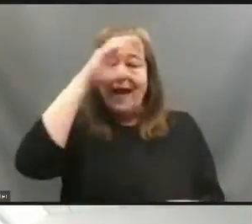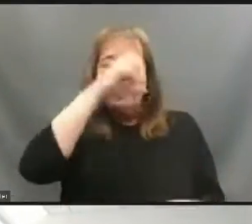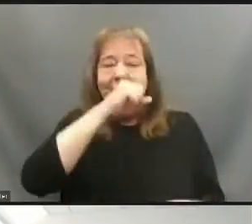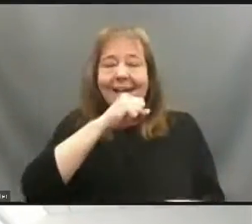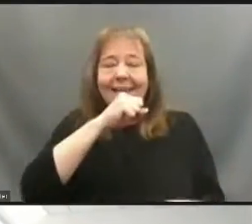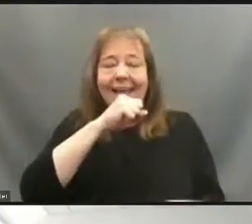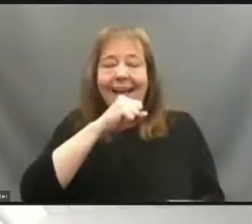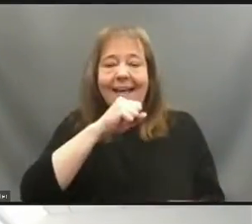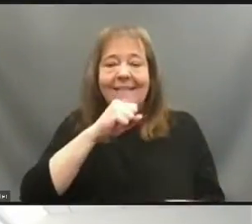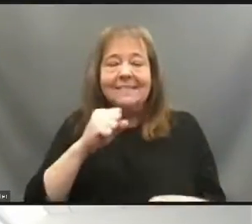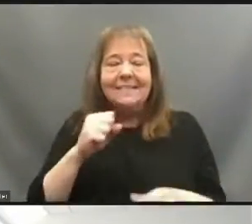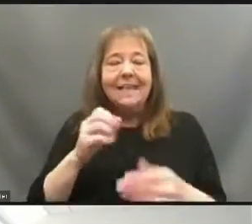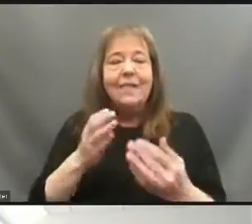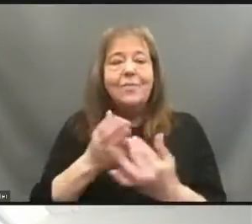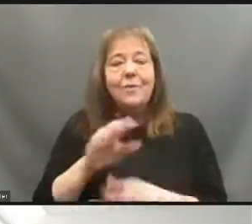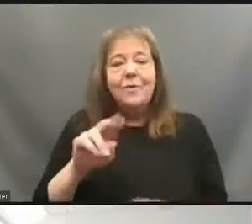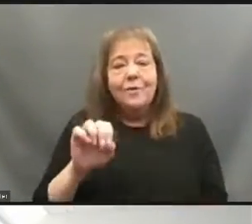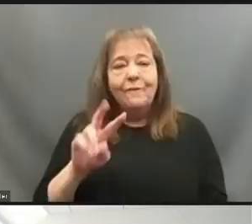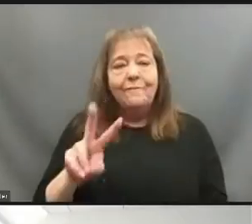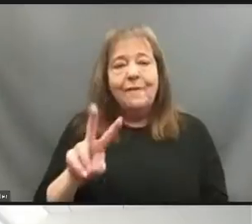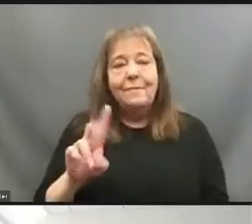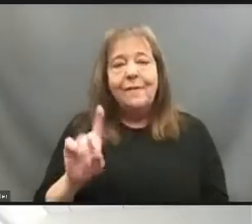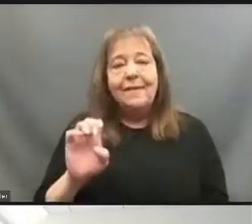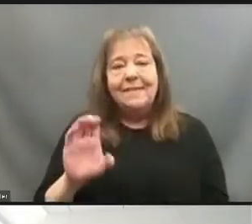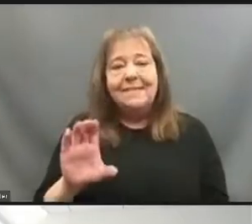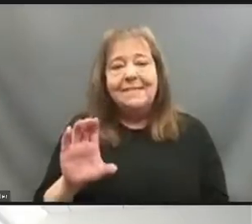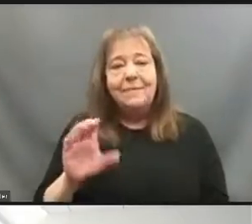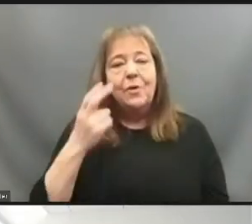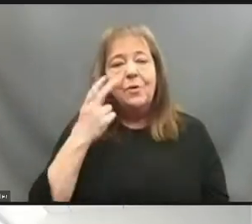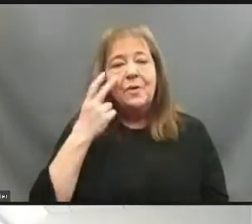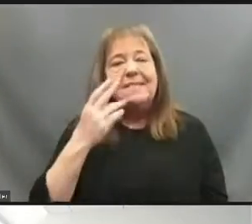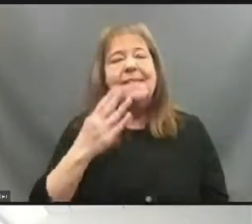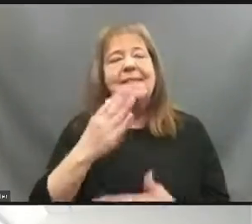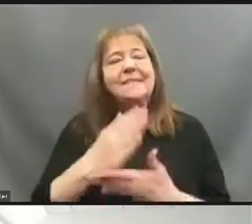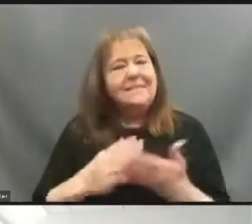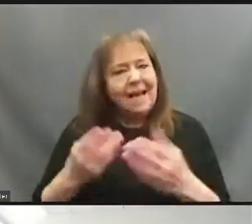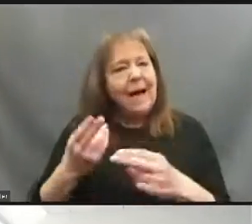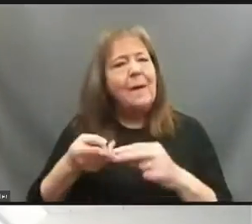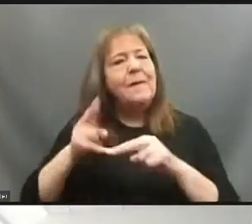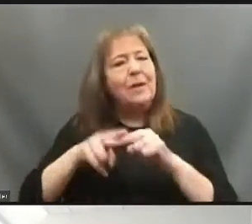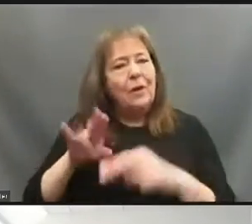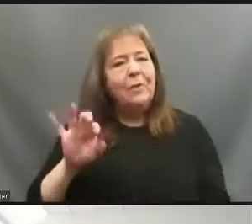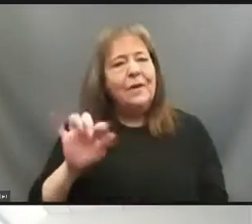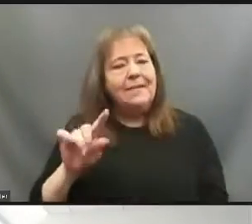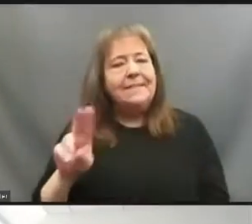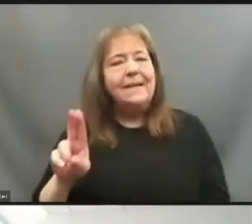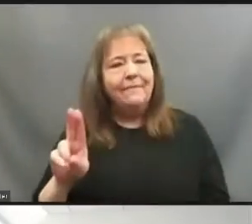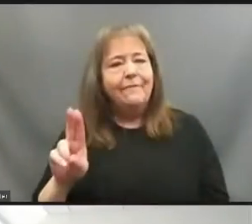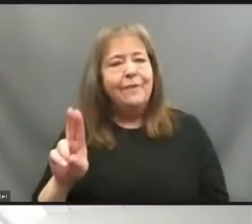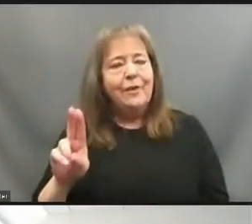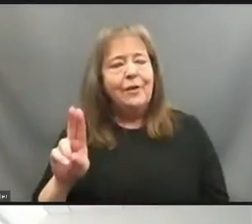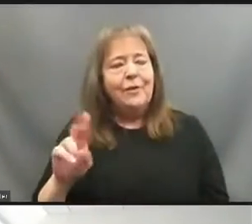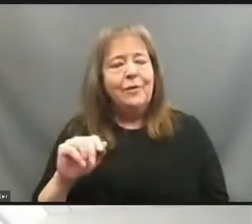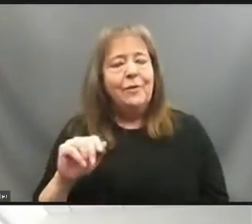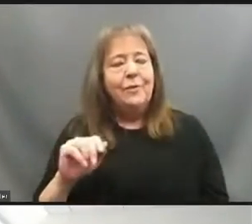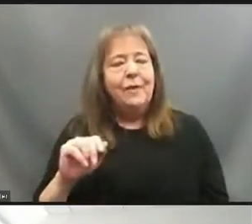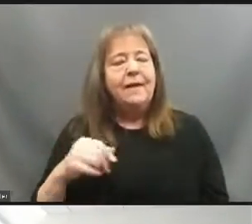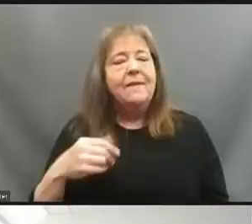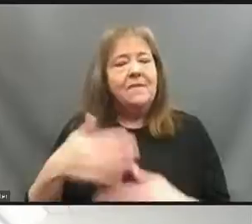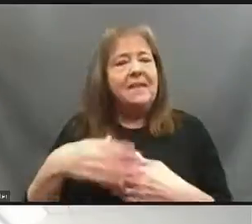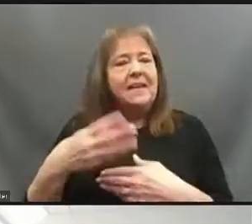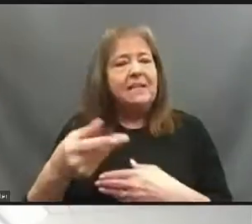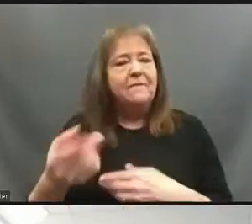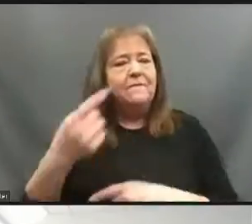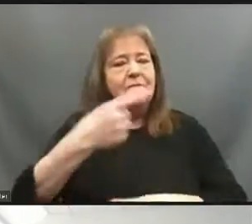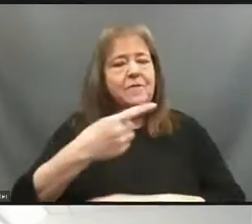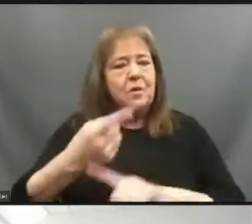the year, we would potentially see some increase in flu over the course of the rest of the next few months, with